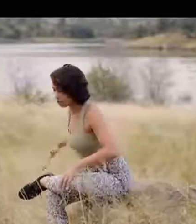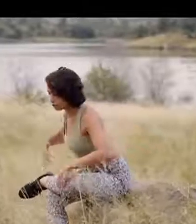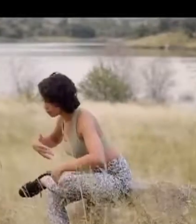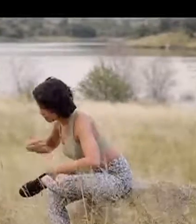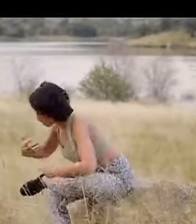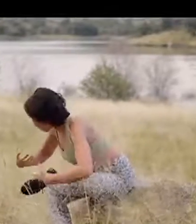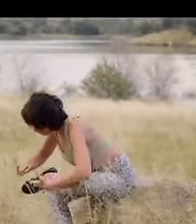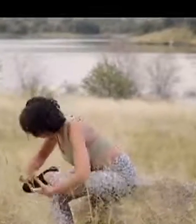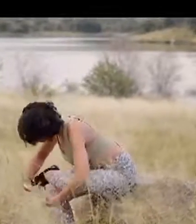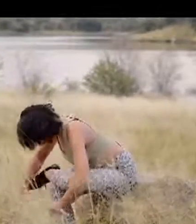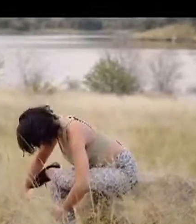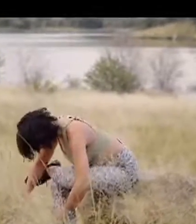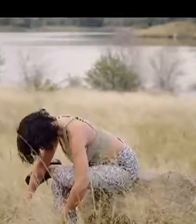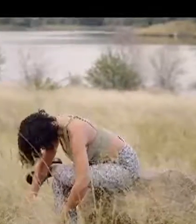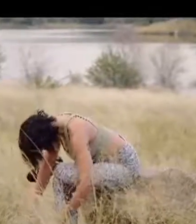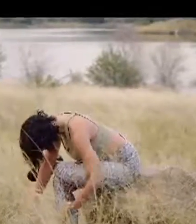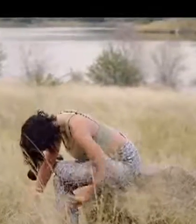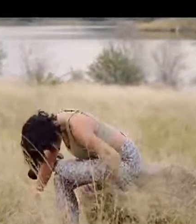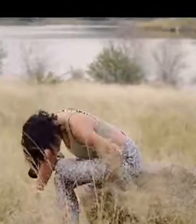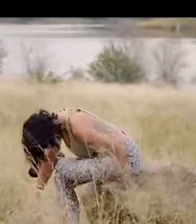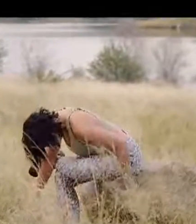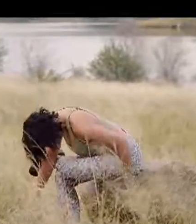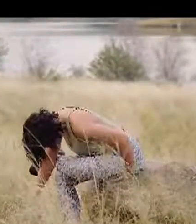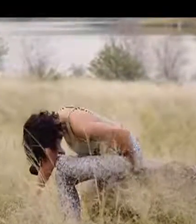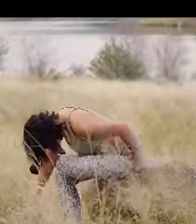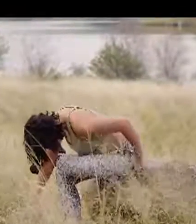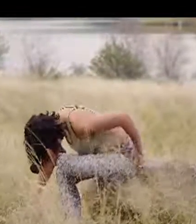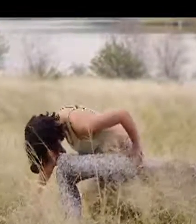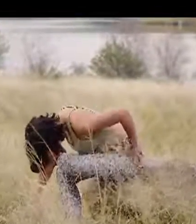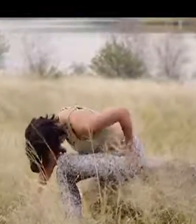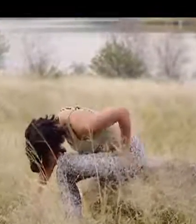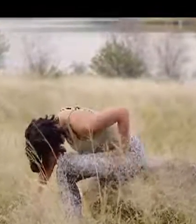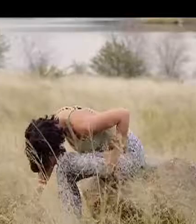notice how you move into different parts of the body.